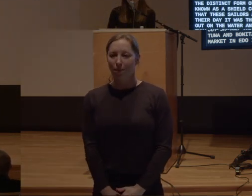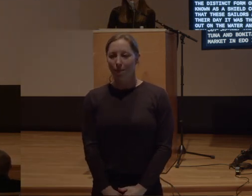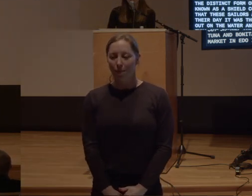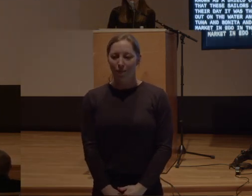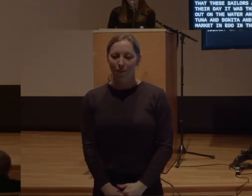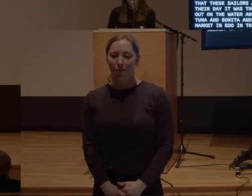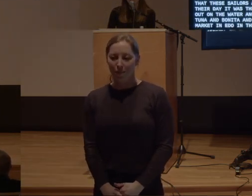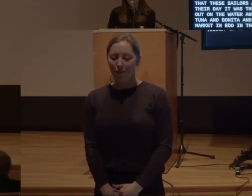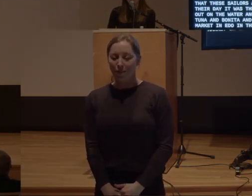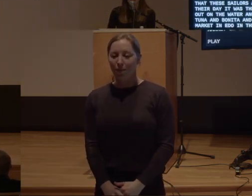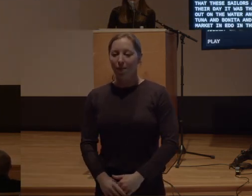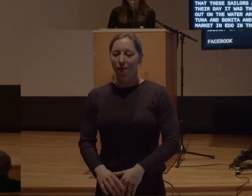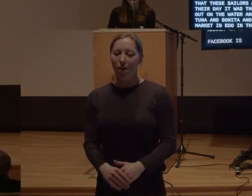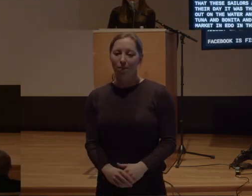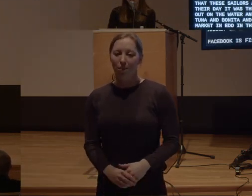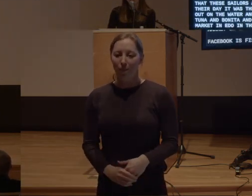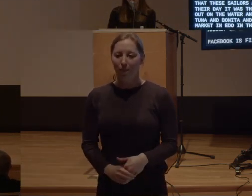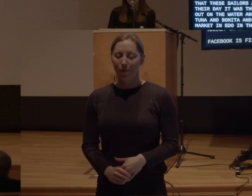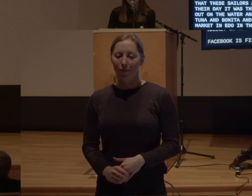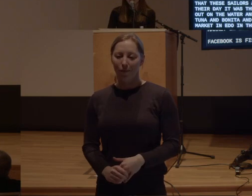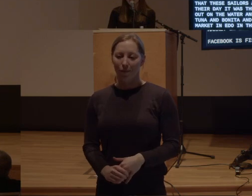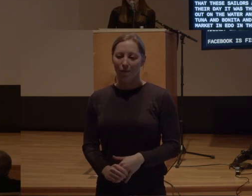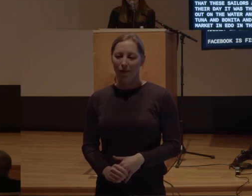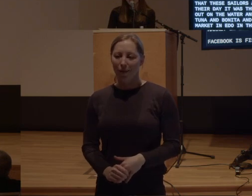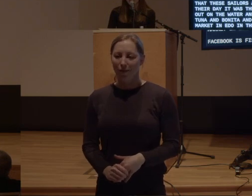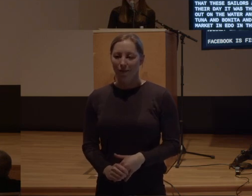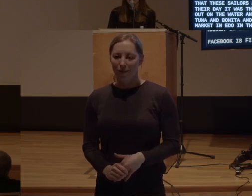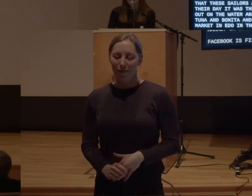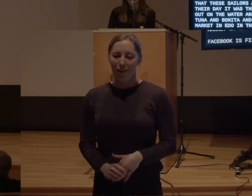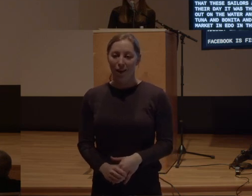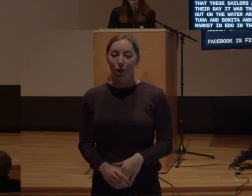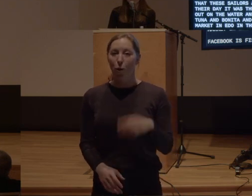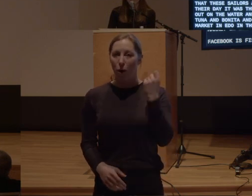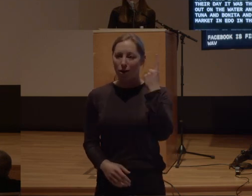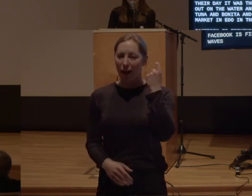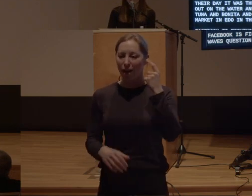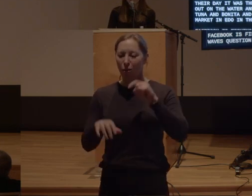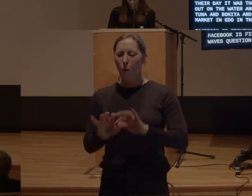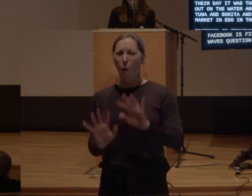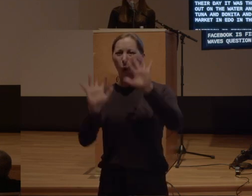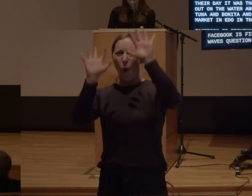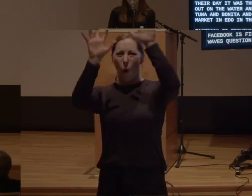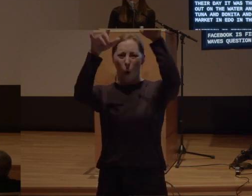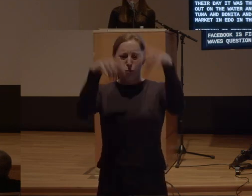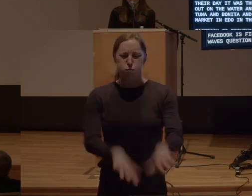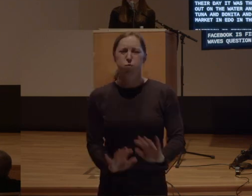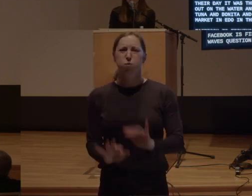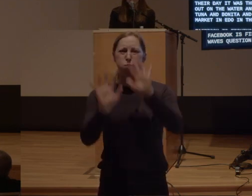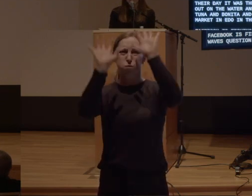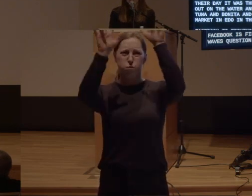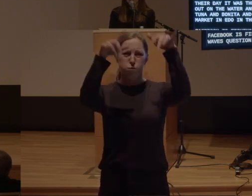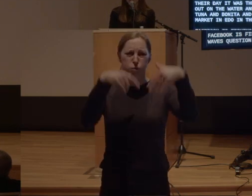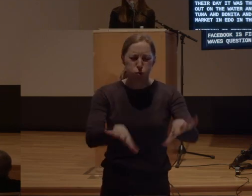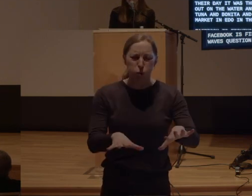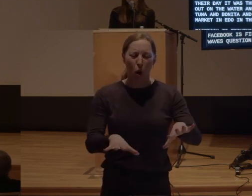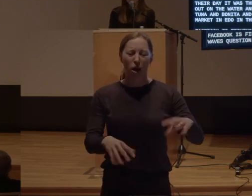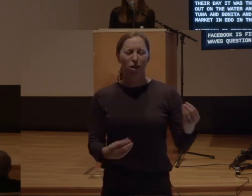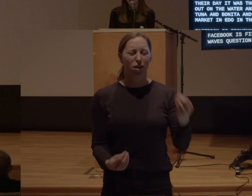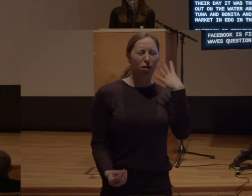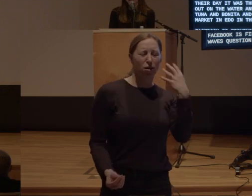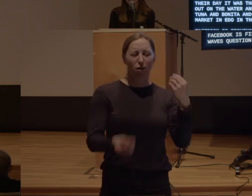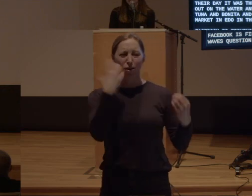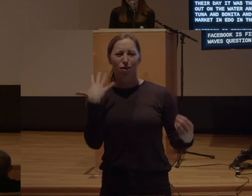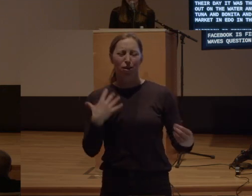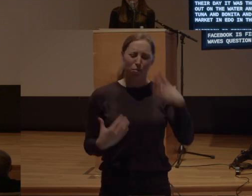The peril faced by these fishermen is clear, as insurmountable waves crash down upon them, spraying them with water and threatening to engulf